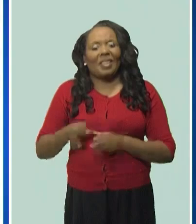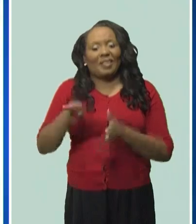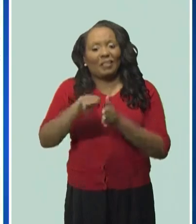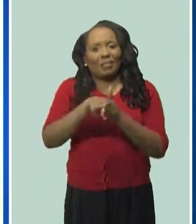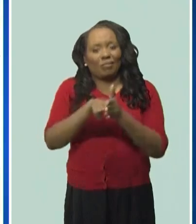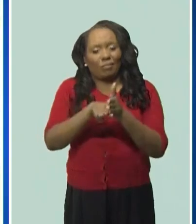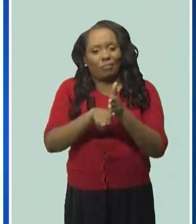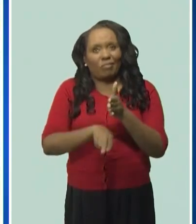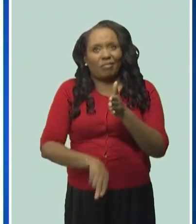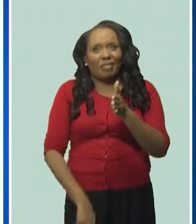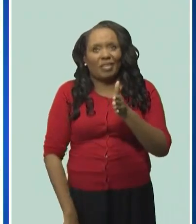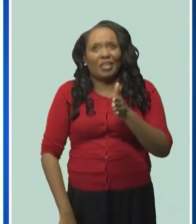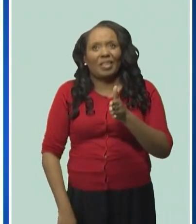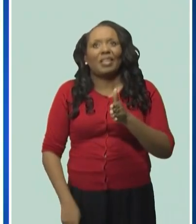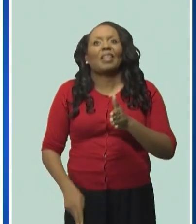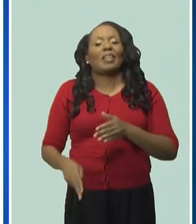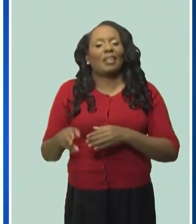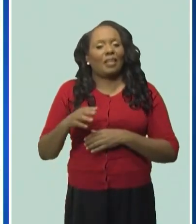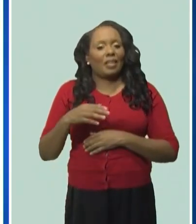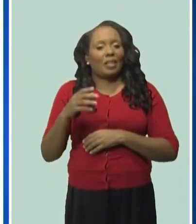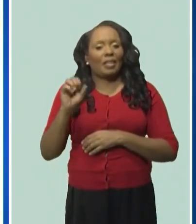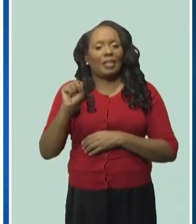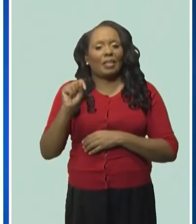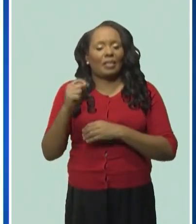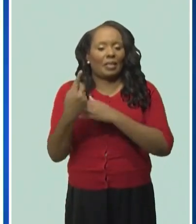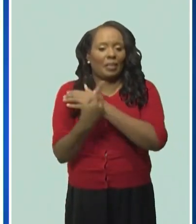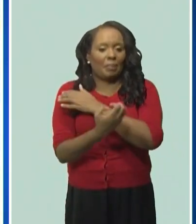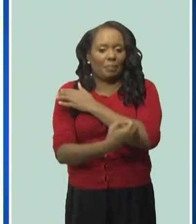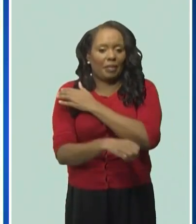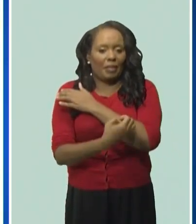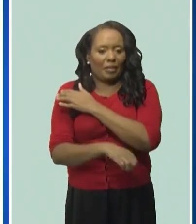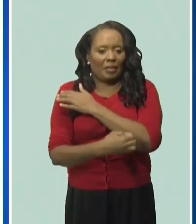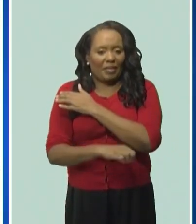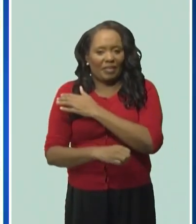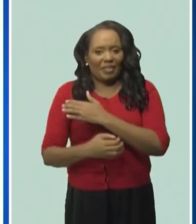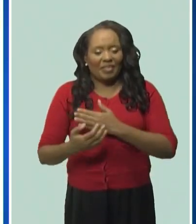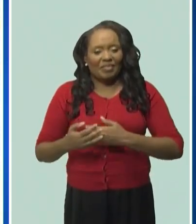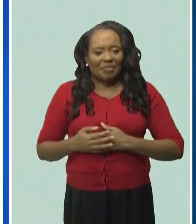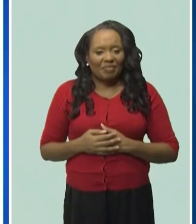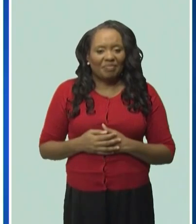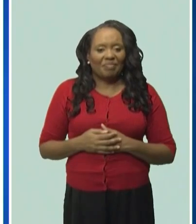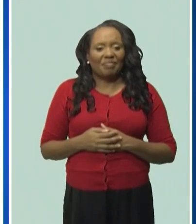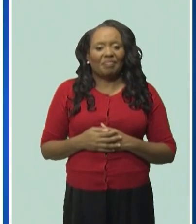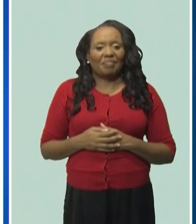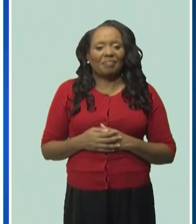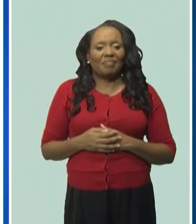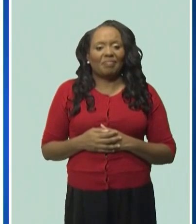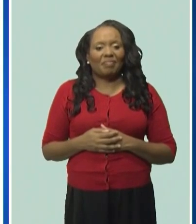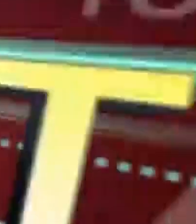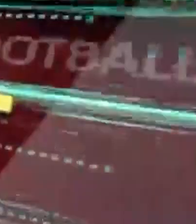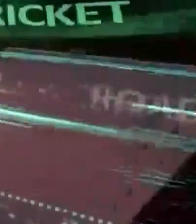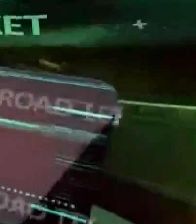to rest at the Mount Pleasant Memorial Gardens. Sharika Griffith, CBC News.